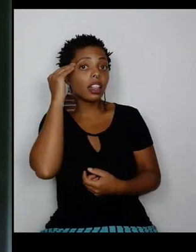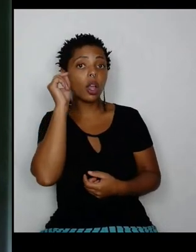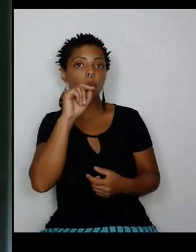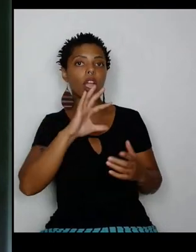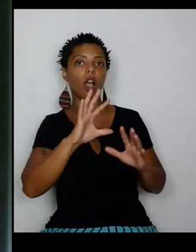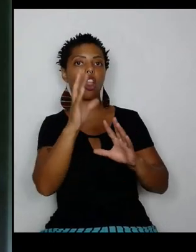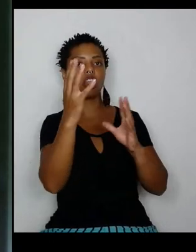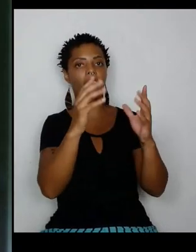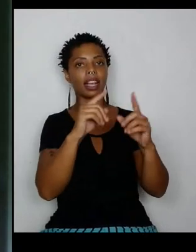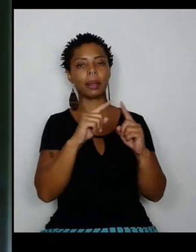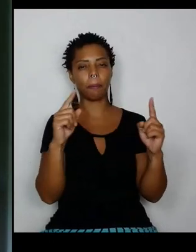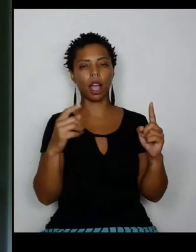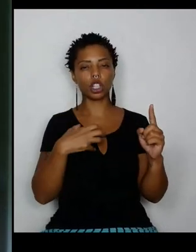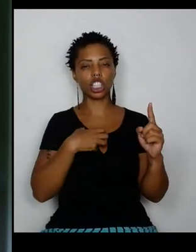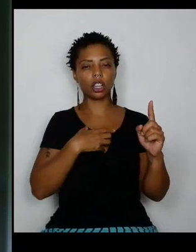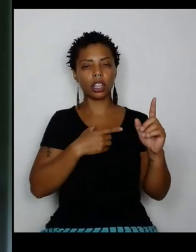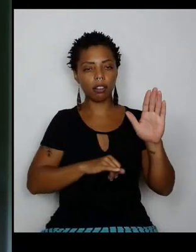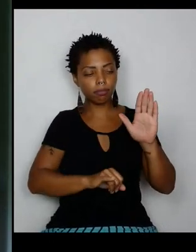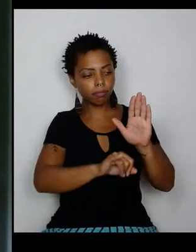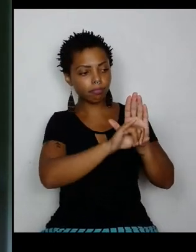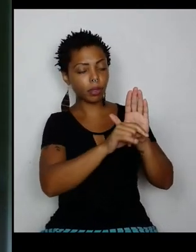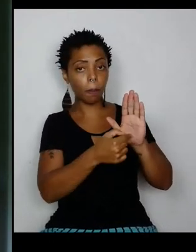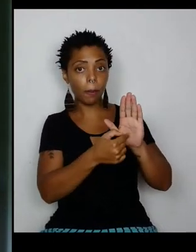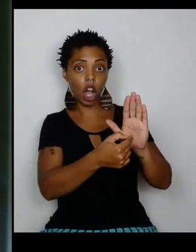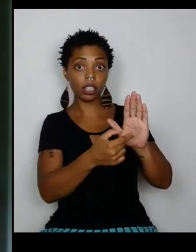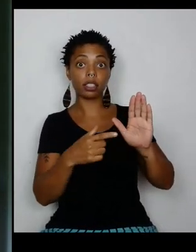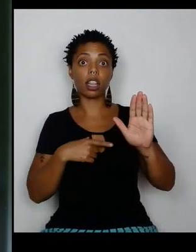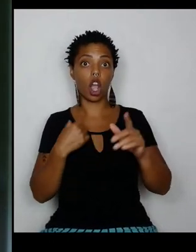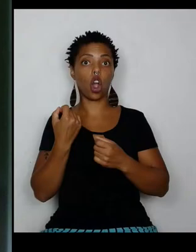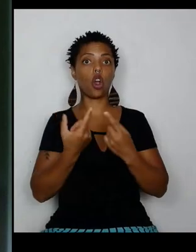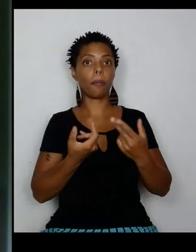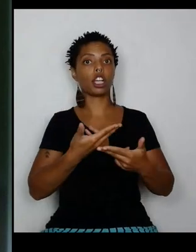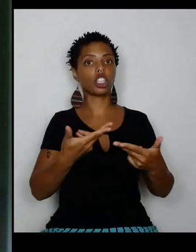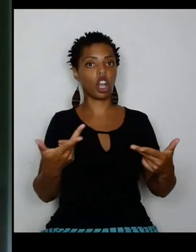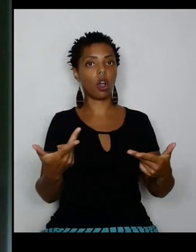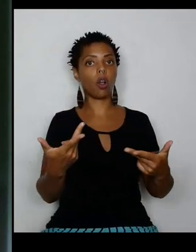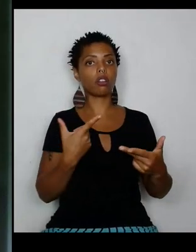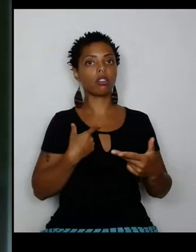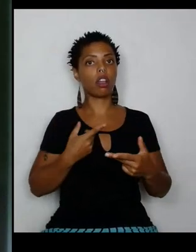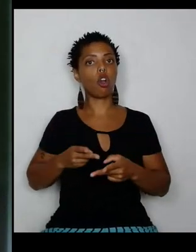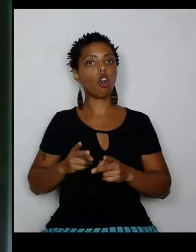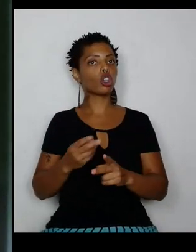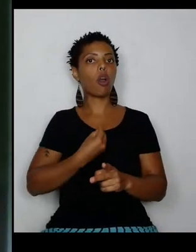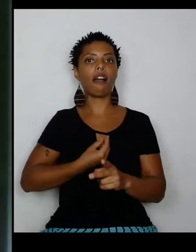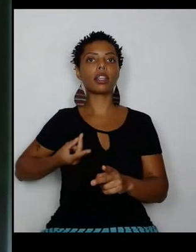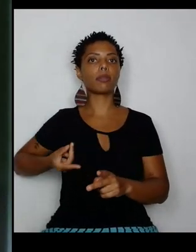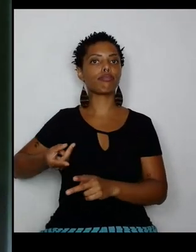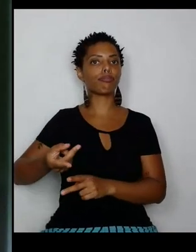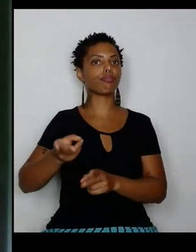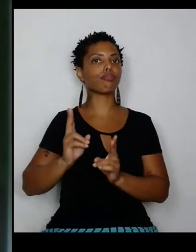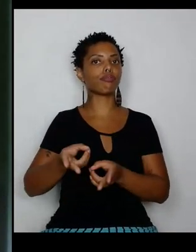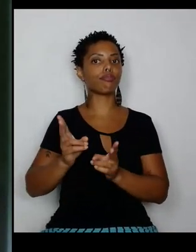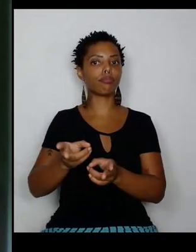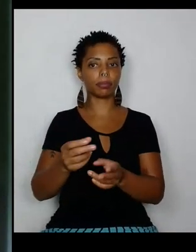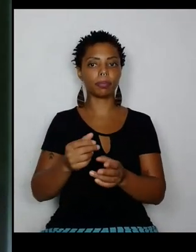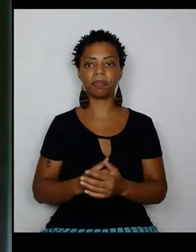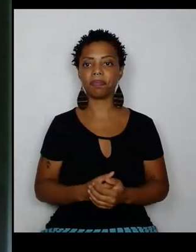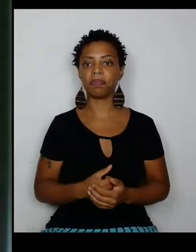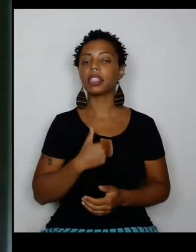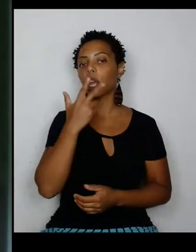that stay with him for the duration of his life i do think he gets more